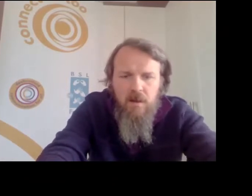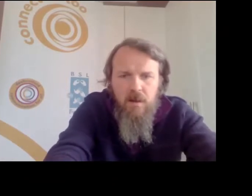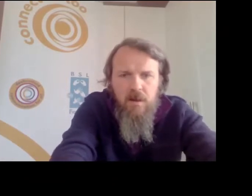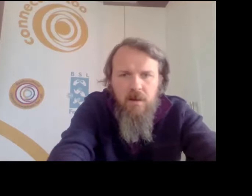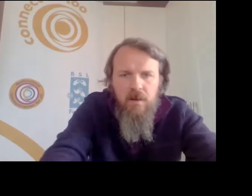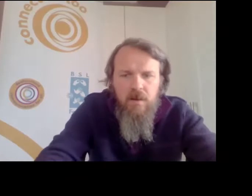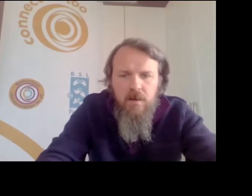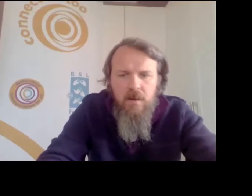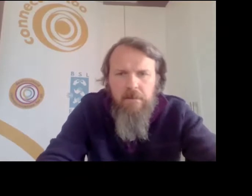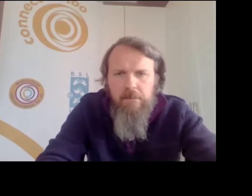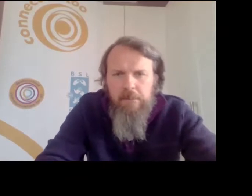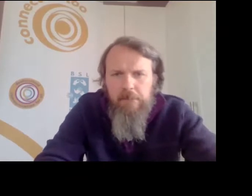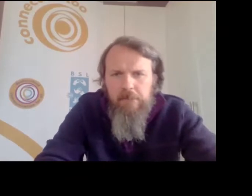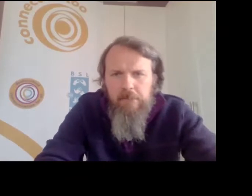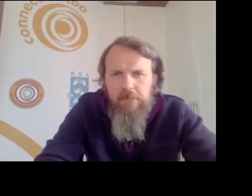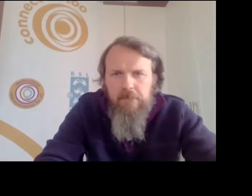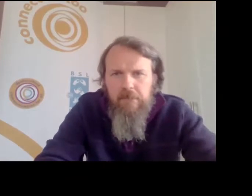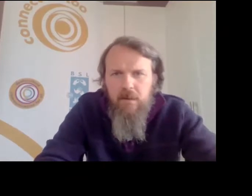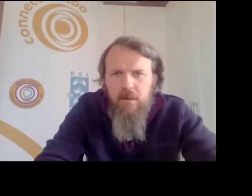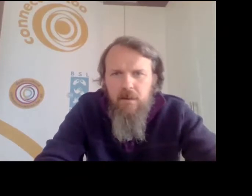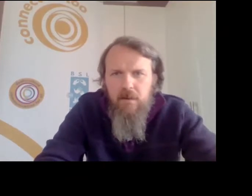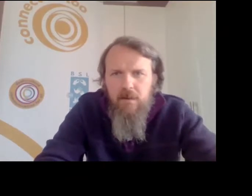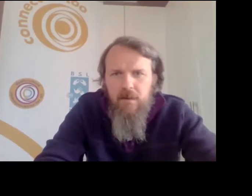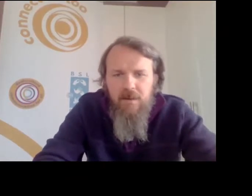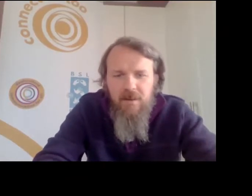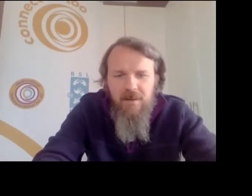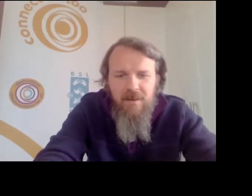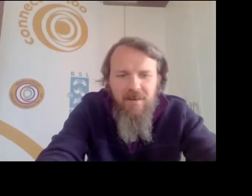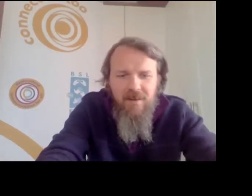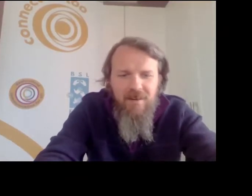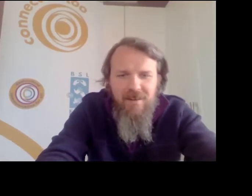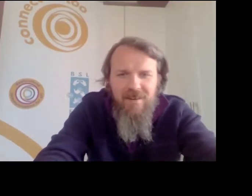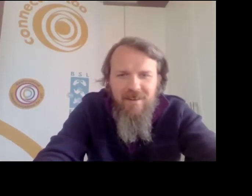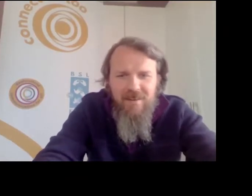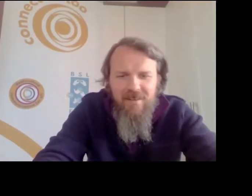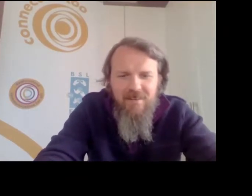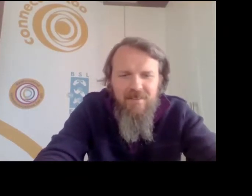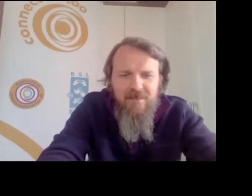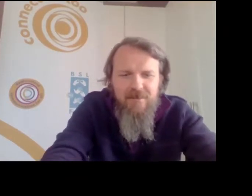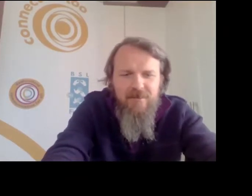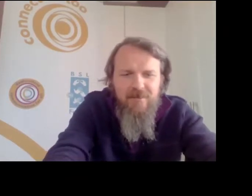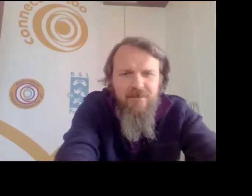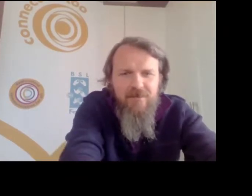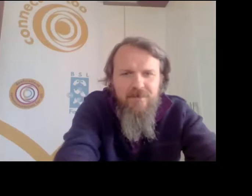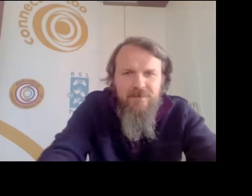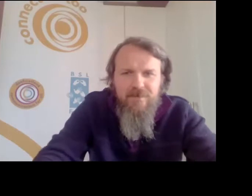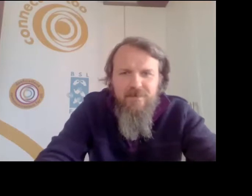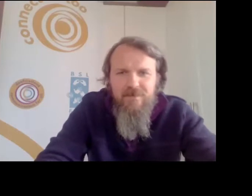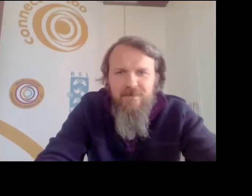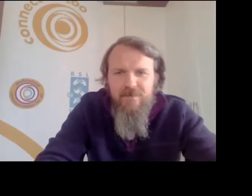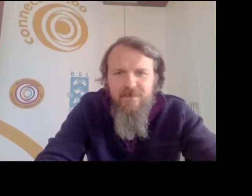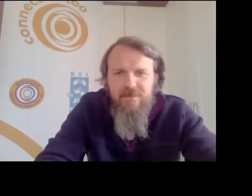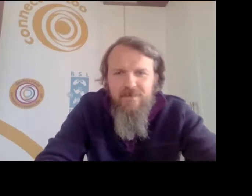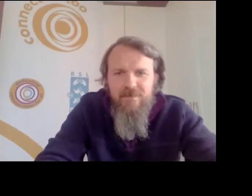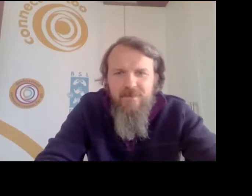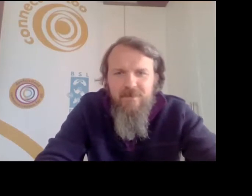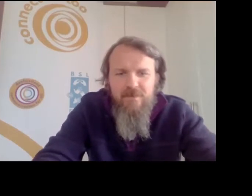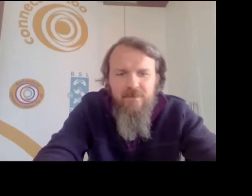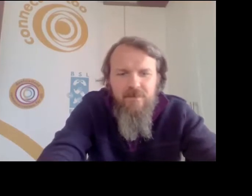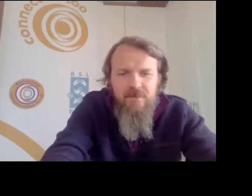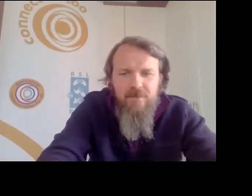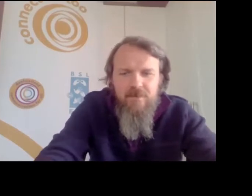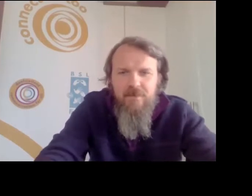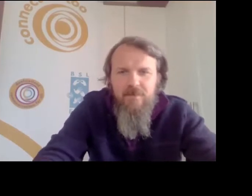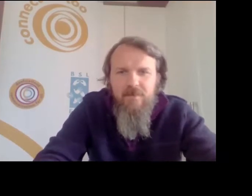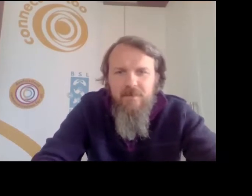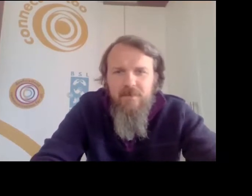a successful application: avoid jargon and keeping it relevant. What we hear